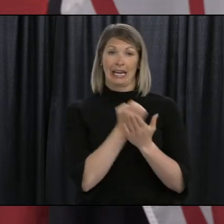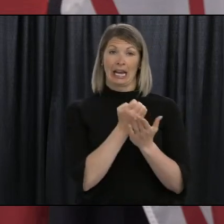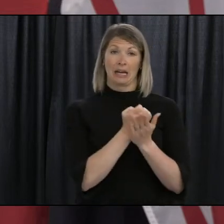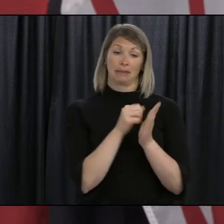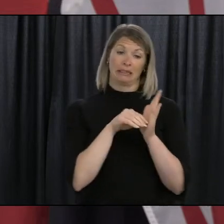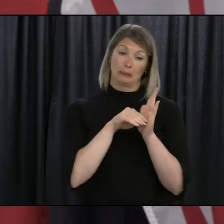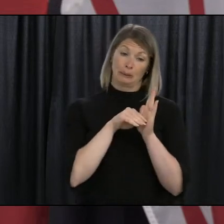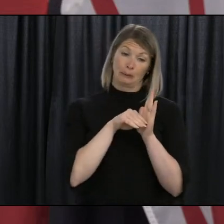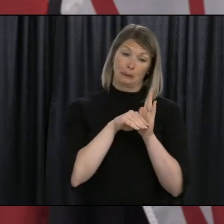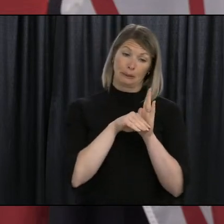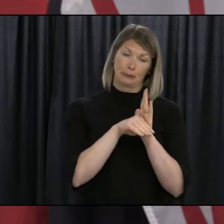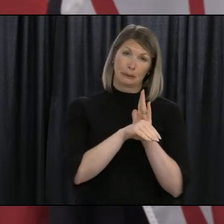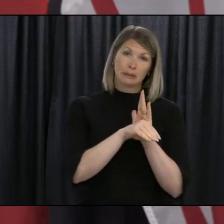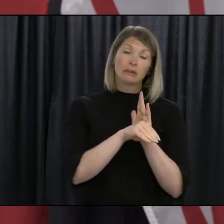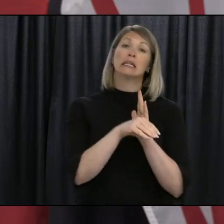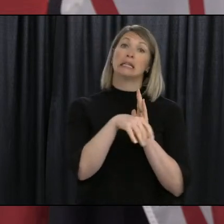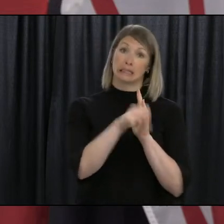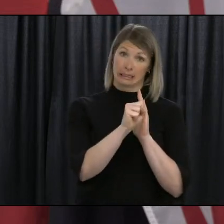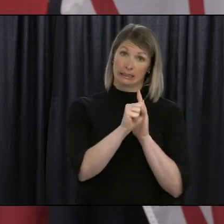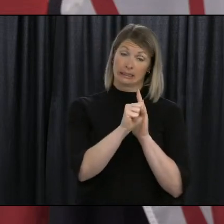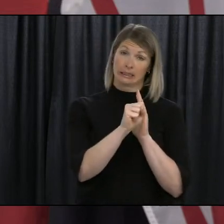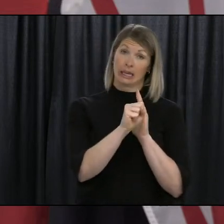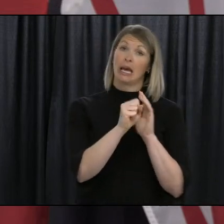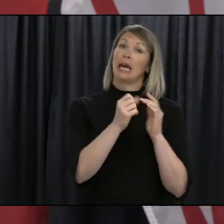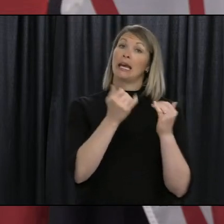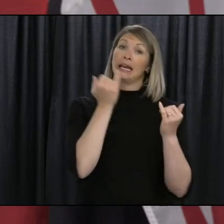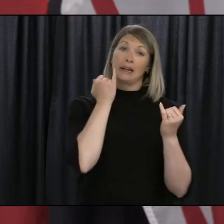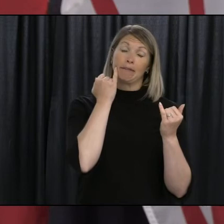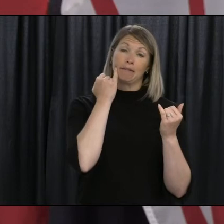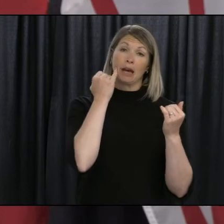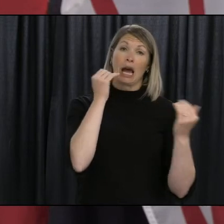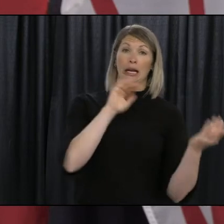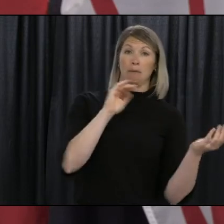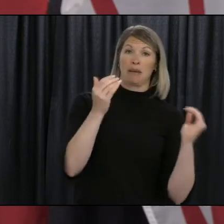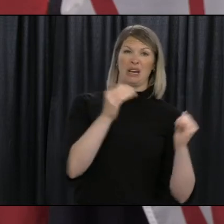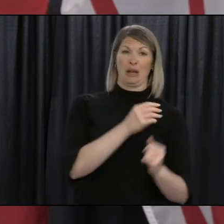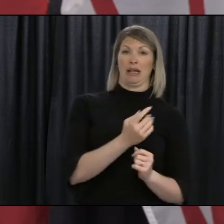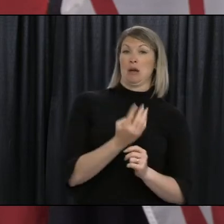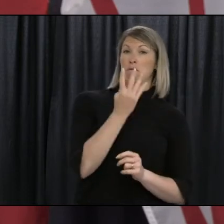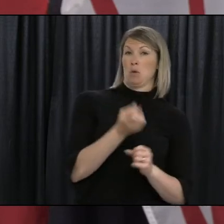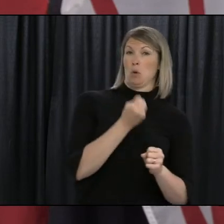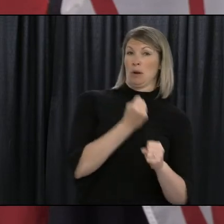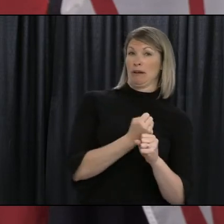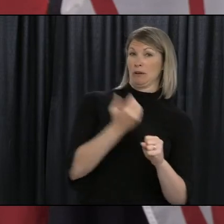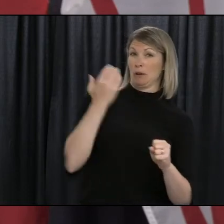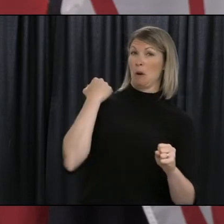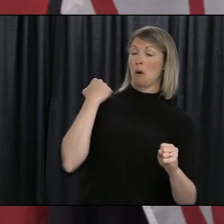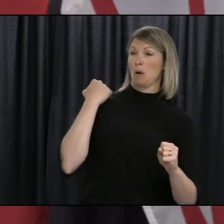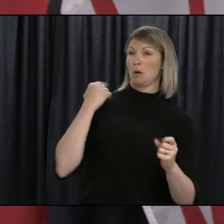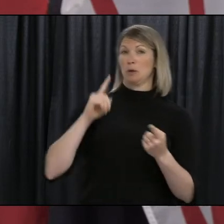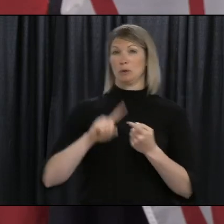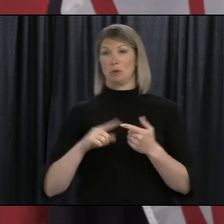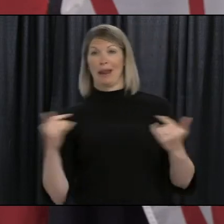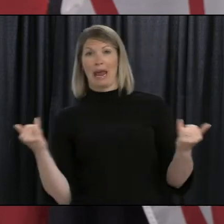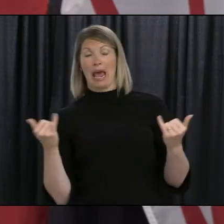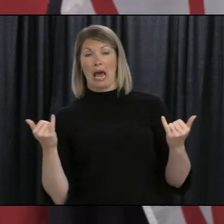to COVID-19, we had made significant progress in this province since